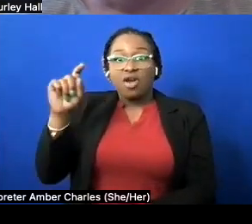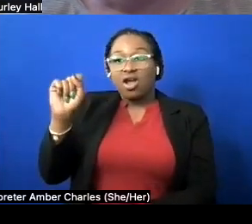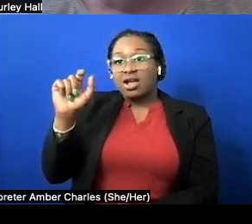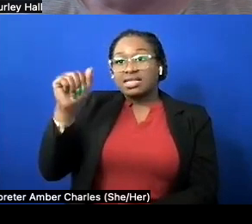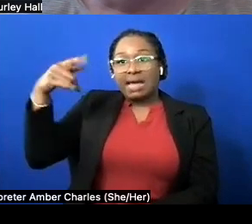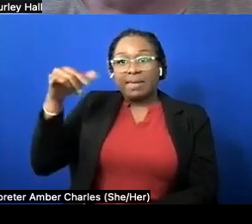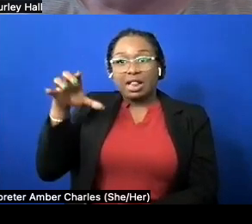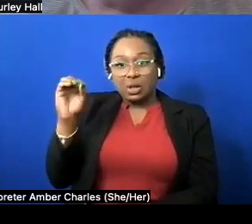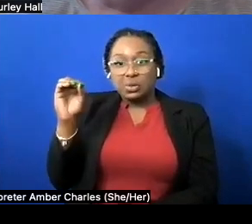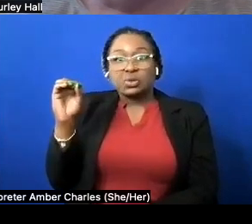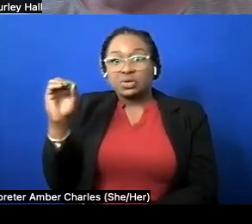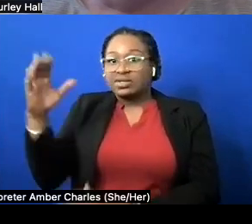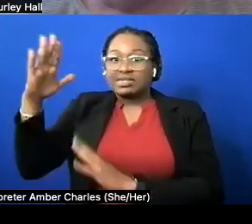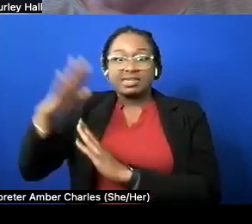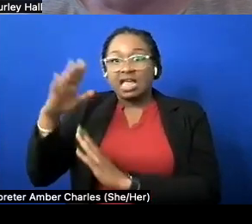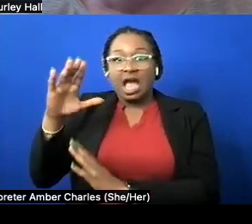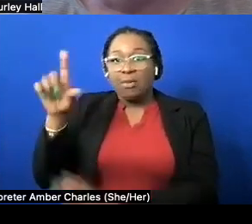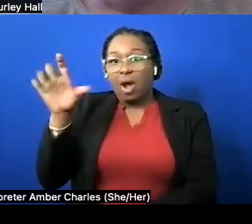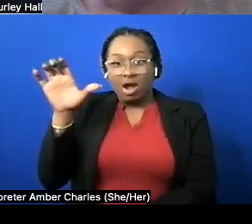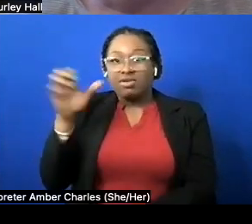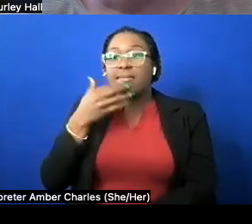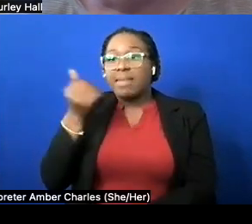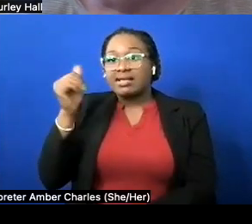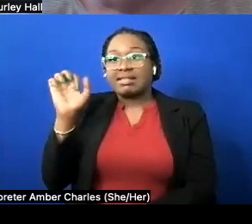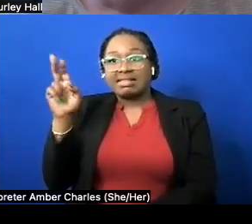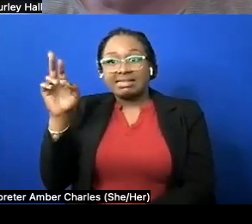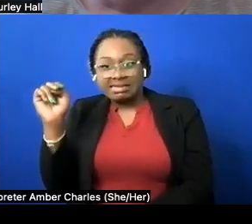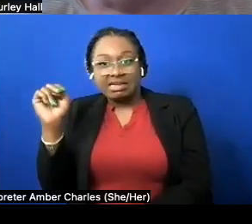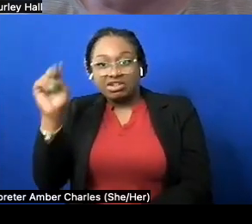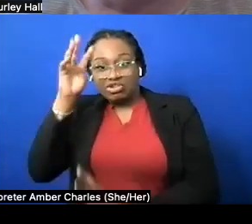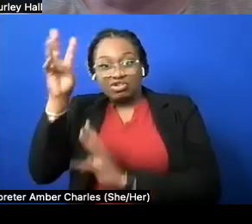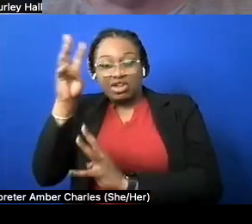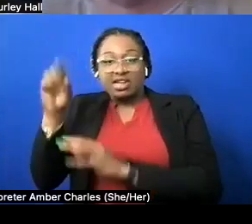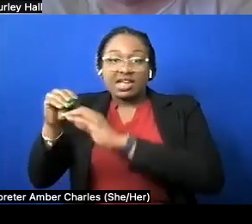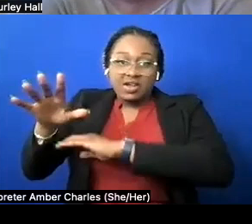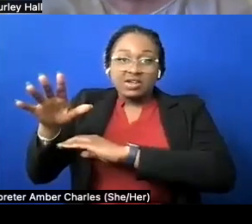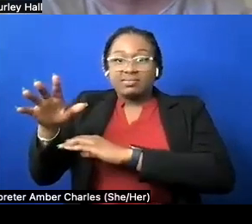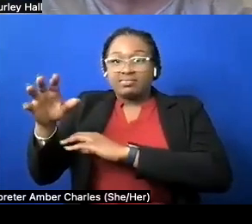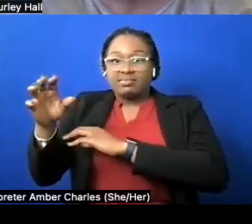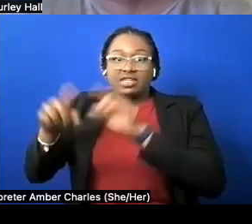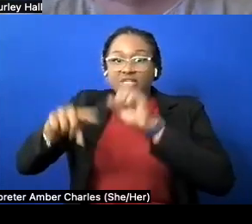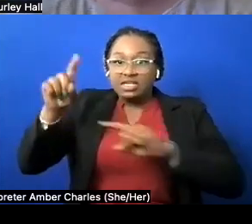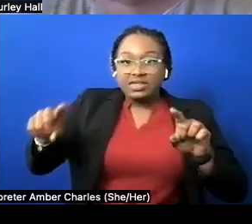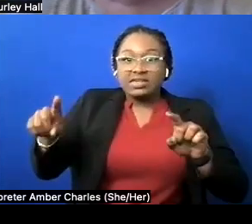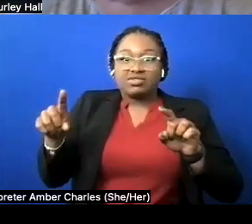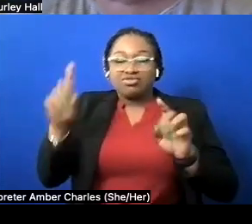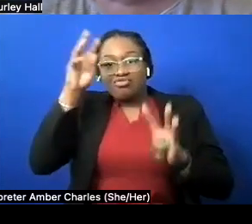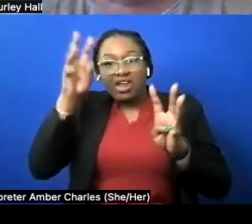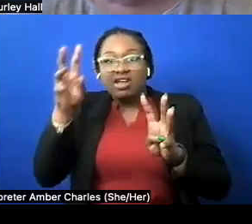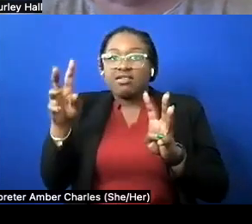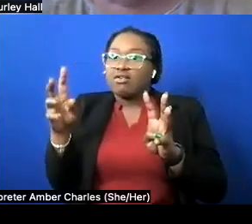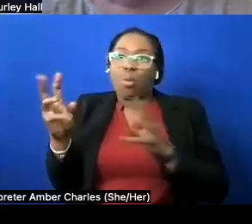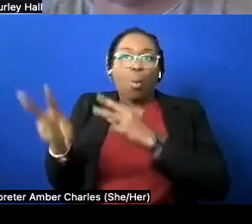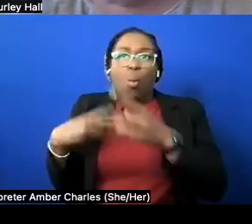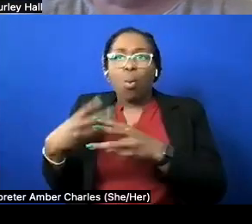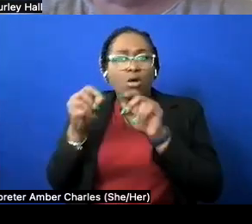LinkedIn Influencers and InfavaCon Top 10 LinkedIn Creator in Inclusion and Diversity Worldwide. Lisa, thank you so much for being here